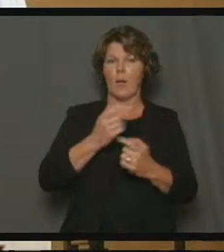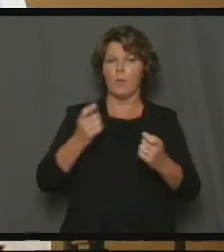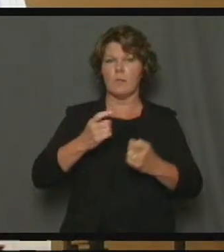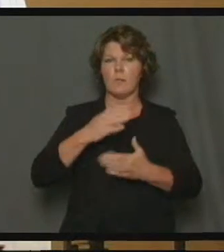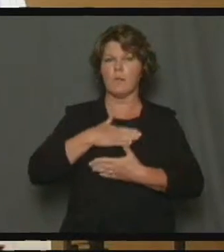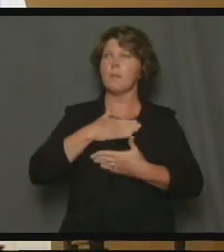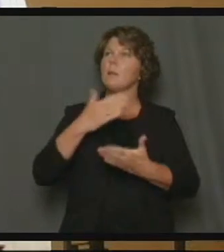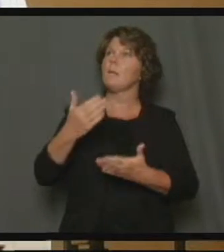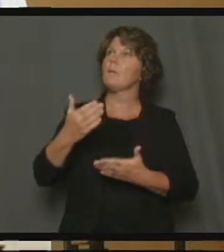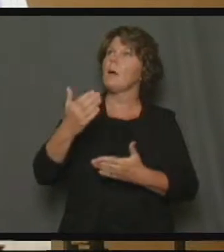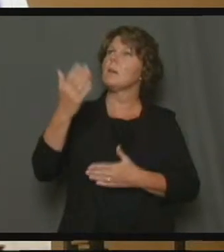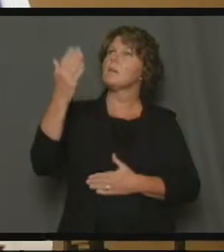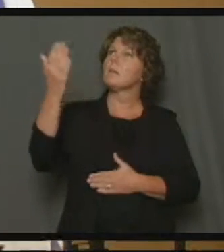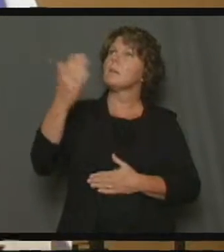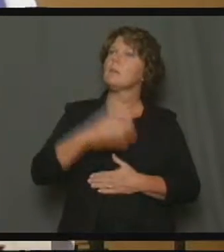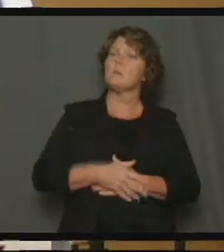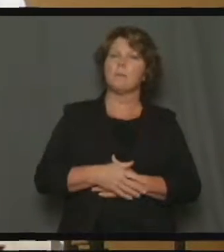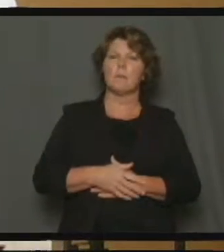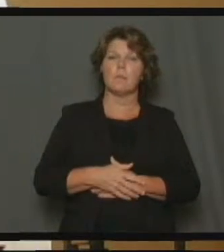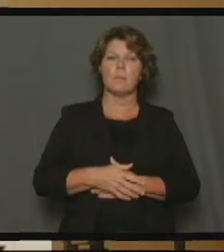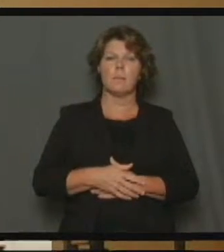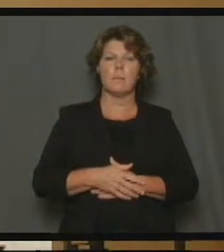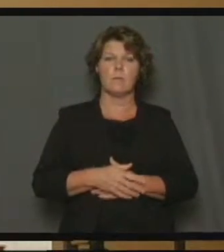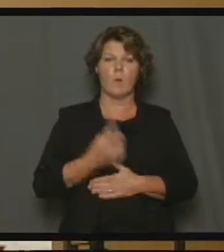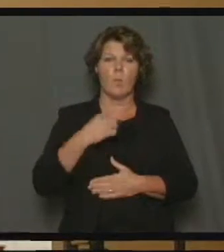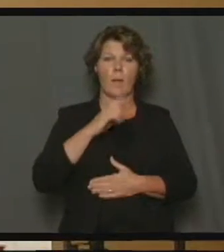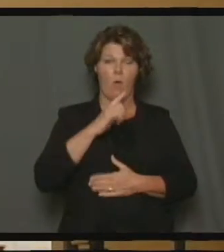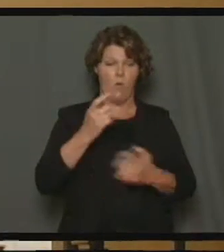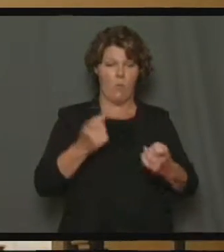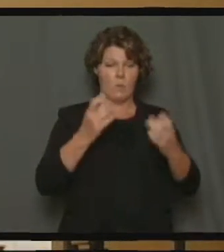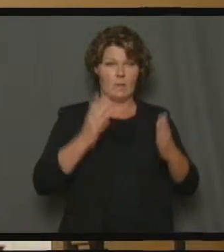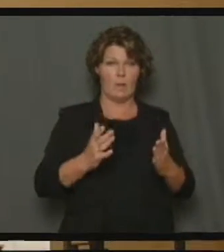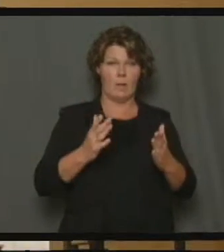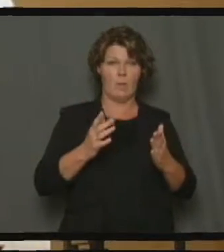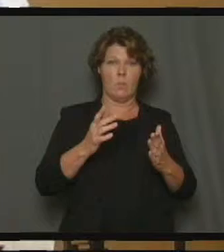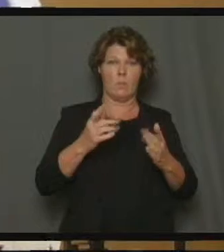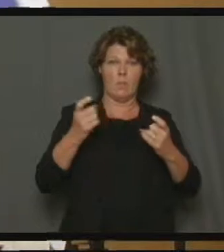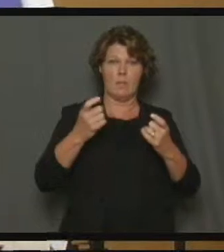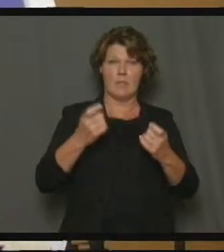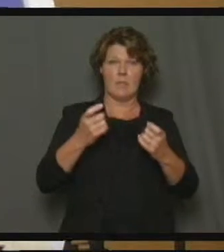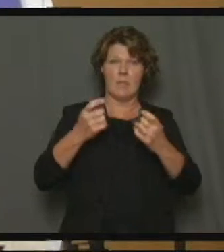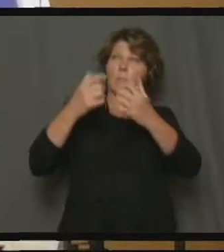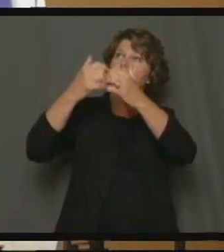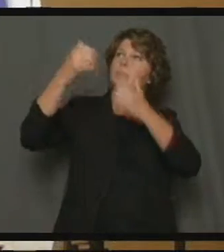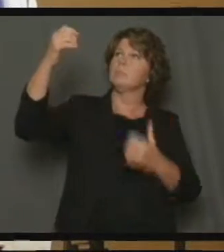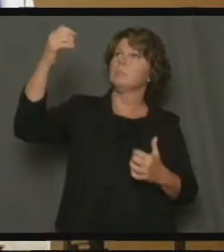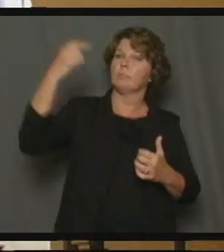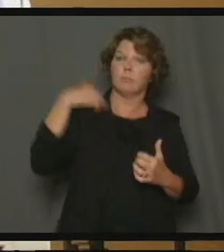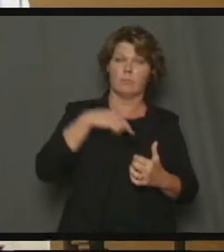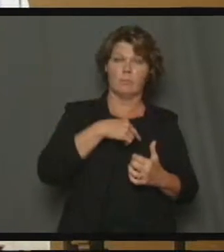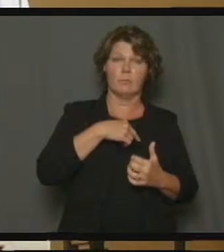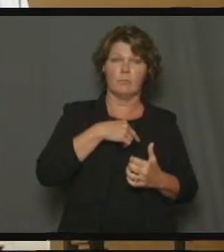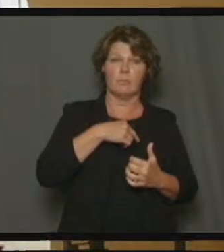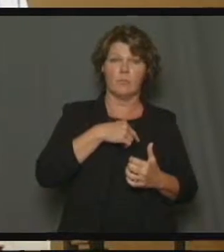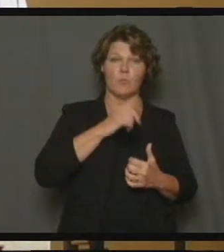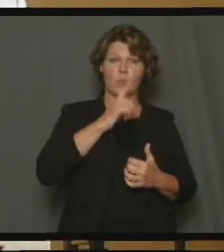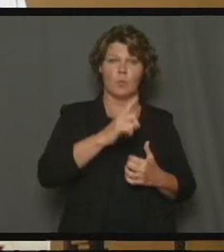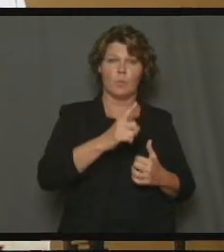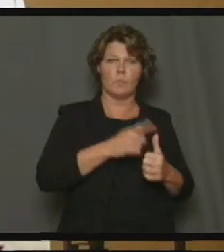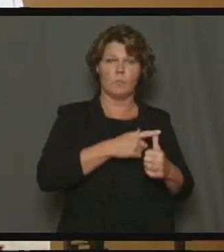and sinfulness. This sinfulness separates us from God. It was true of our first parents in the